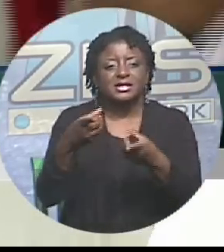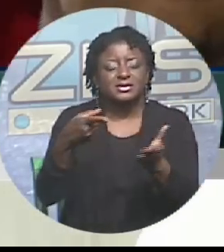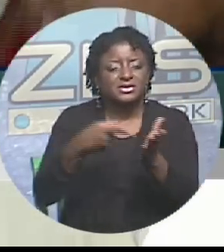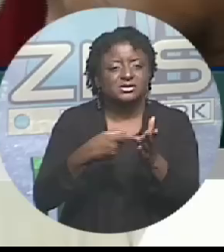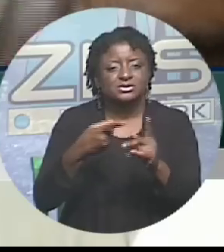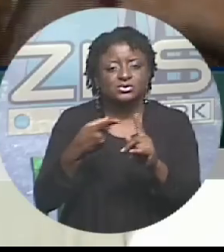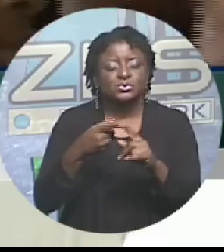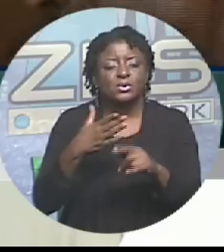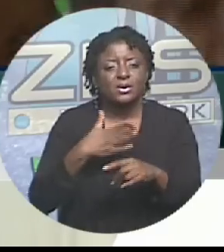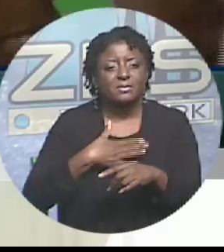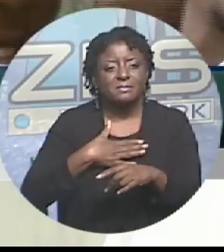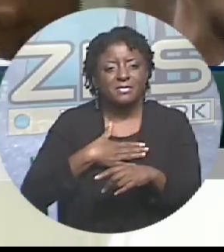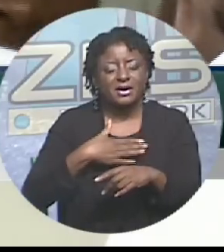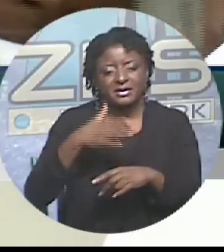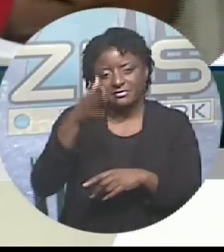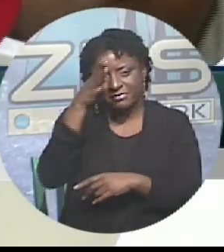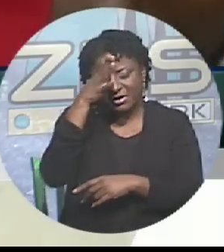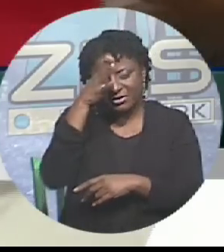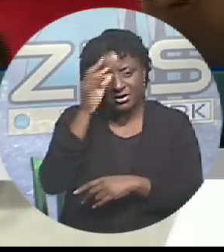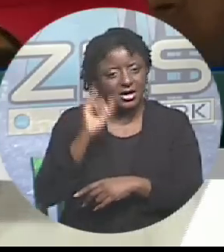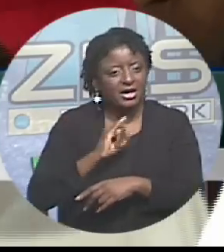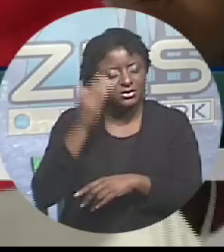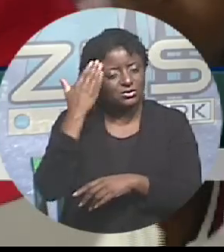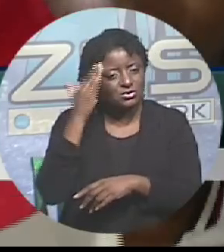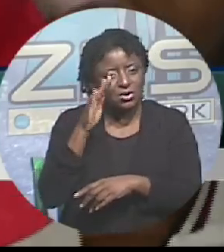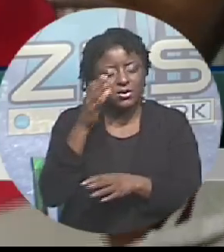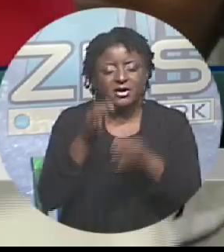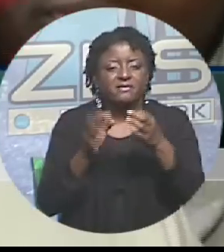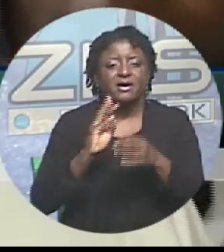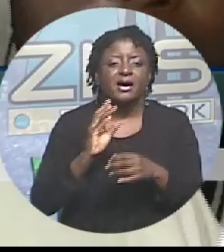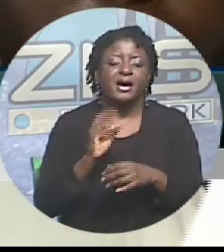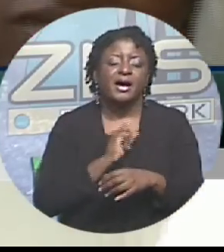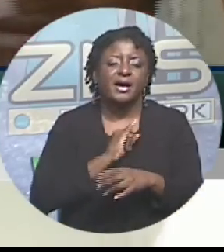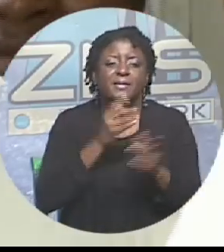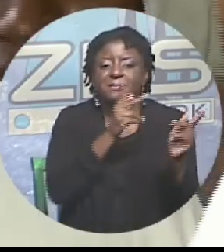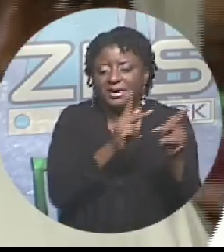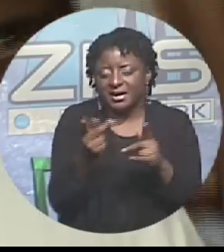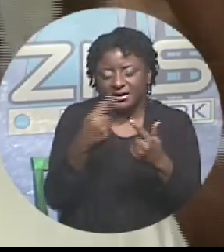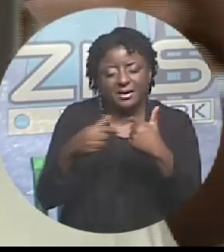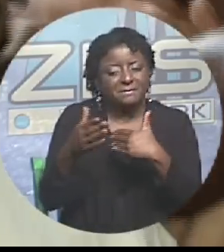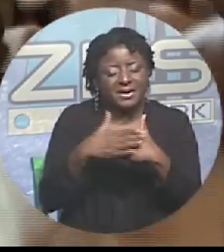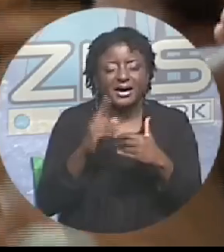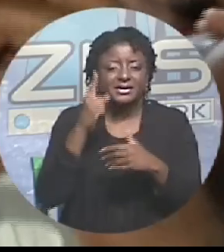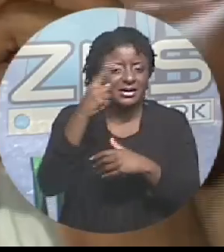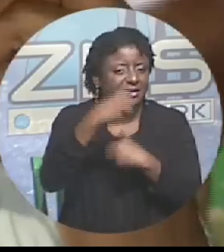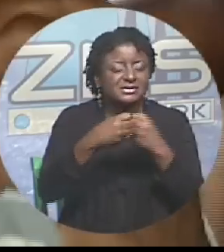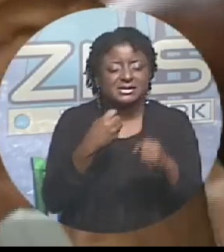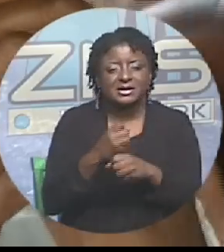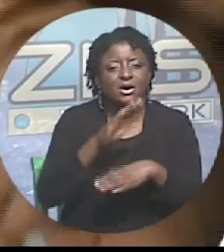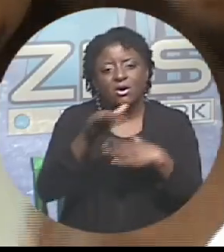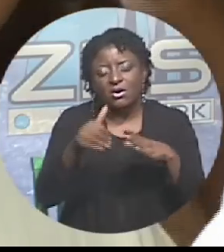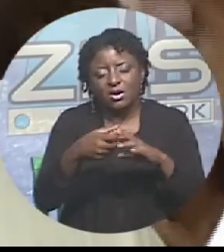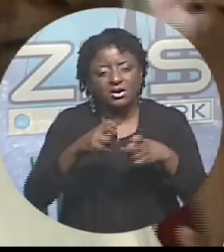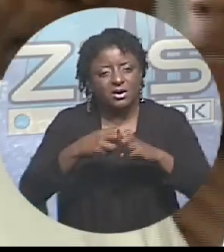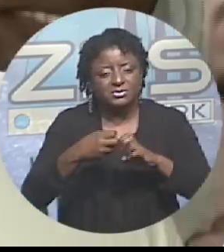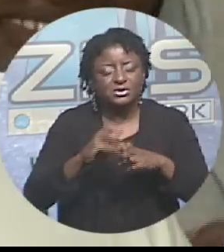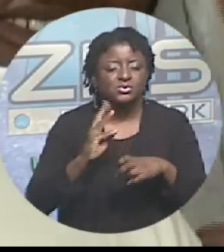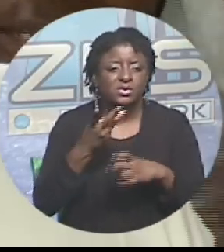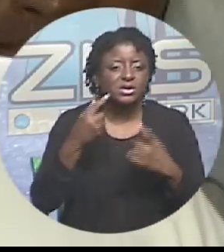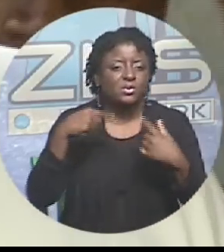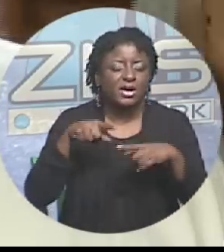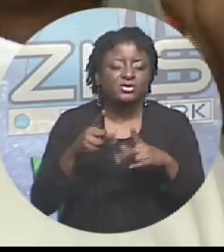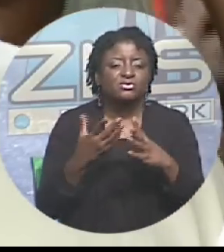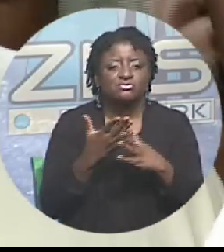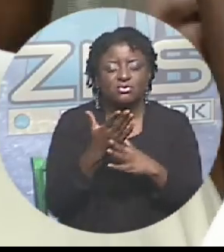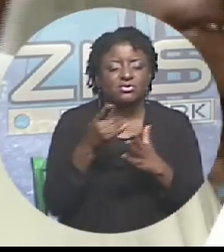to coach volleyball next year, because of the fact, all of the obstacles, what we went through this year, not getting the support